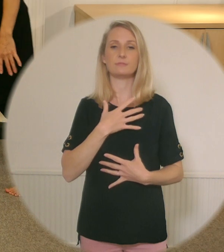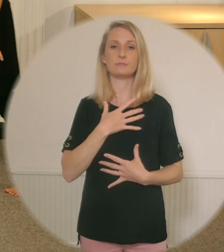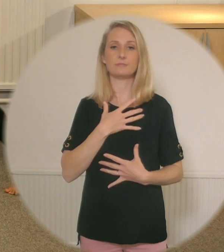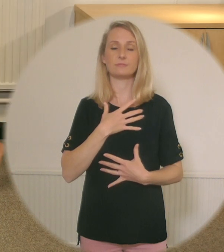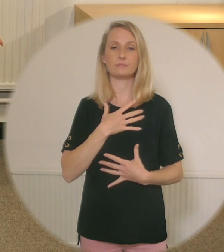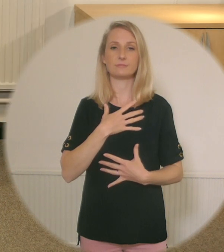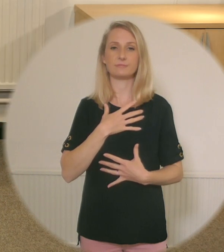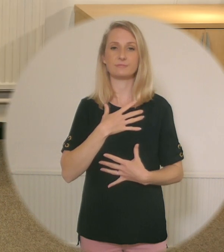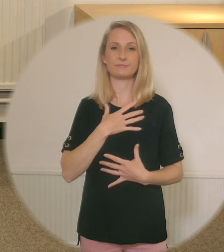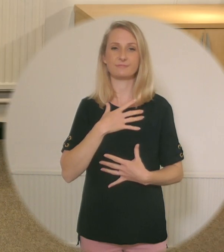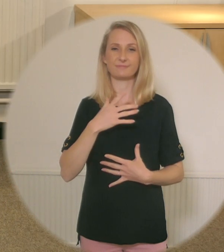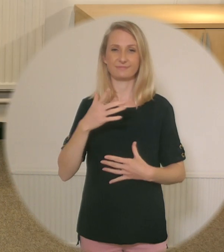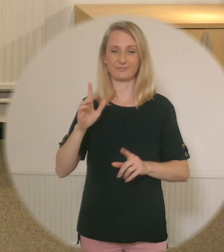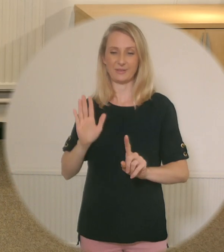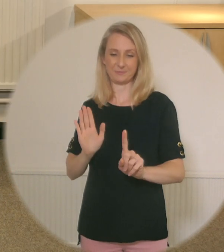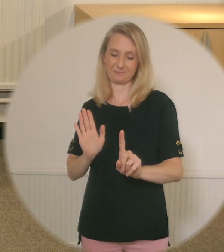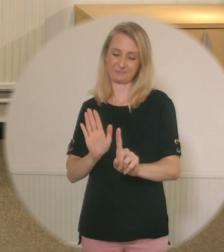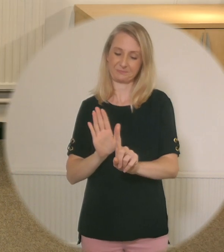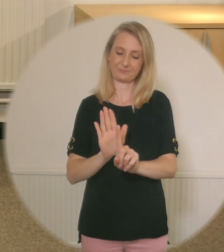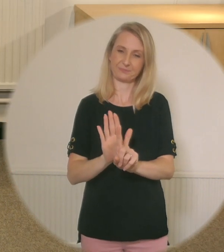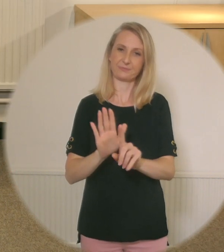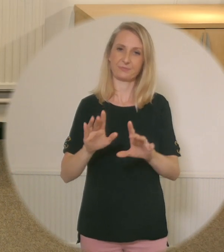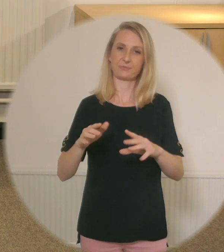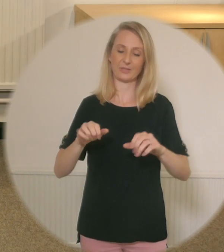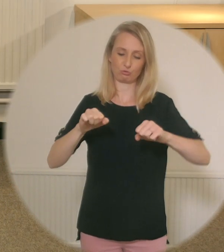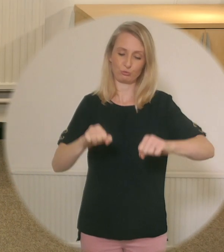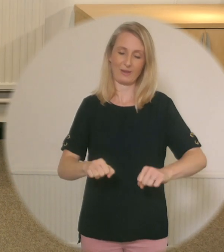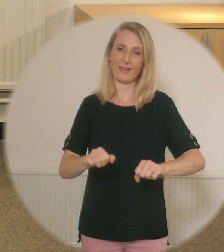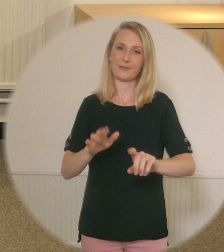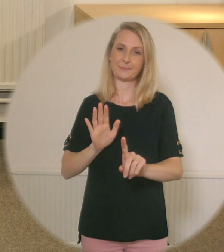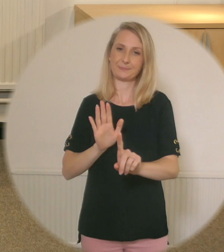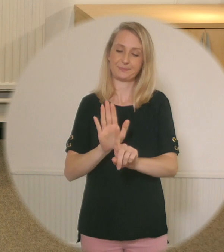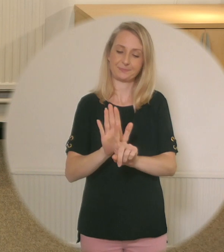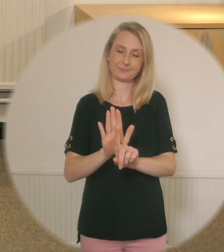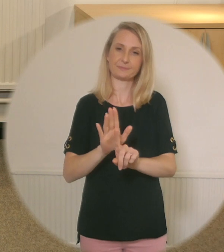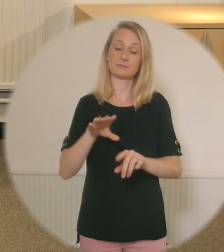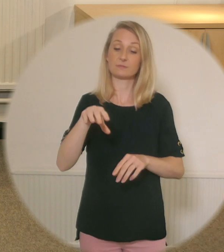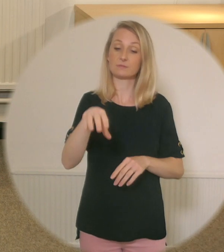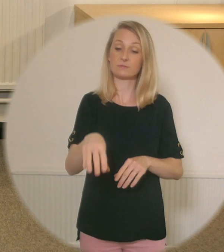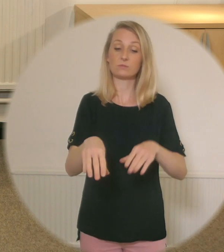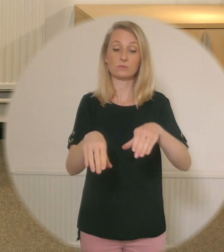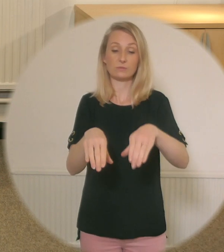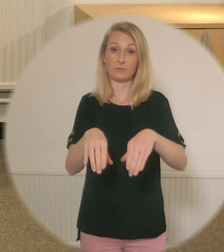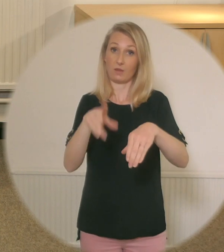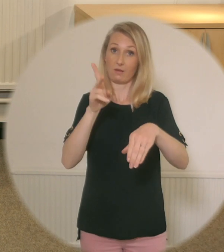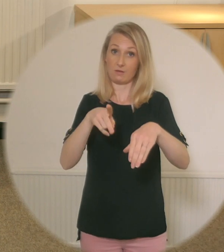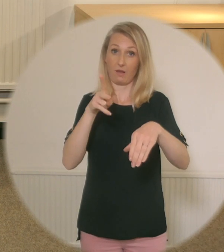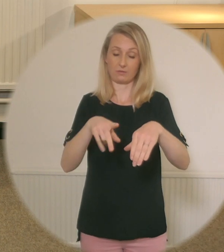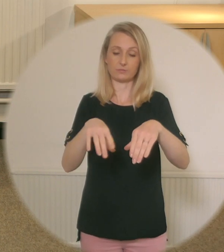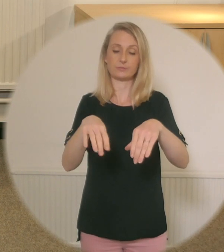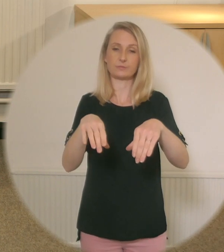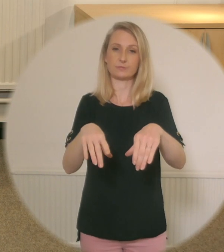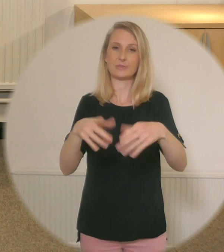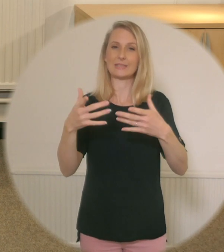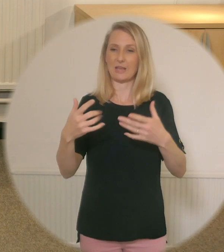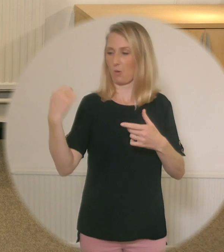And let's step back towards the chair. Placing your hands on the back of the chair again, we're going to do a very gentle back